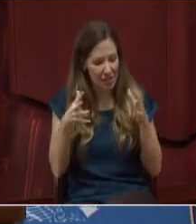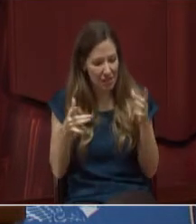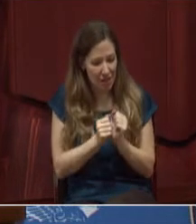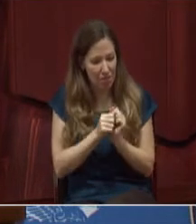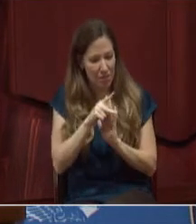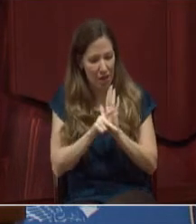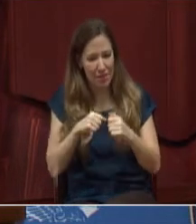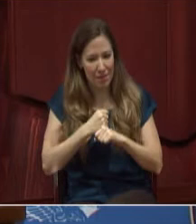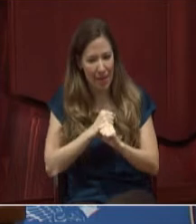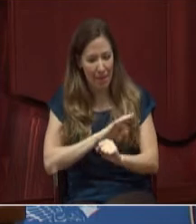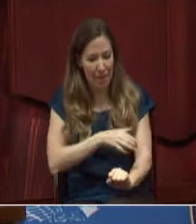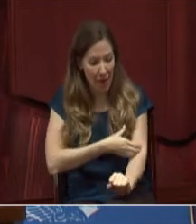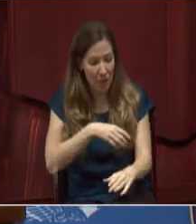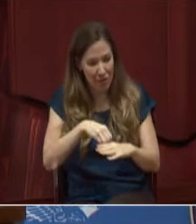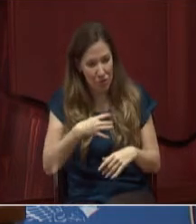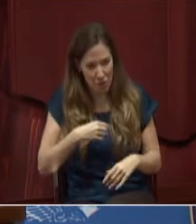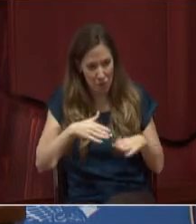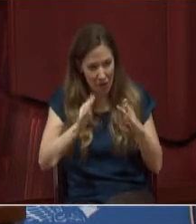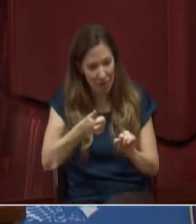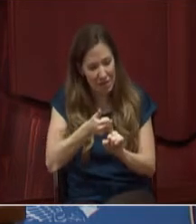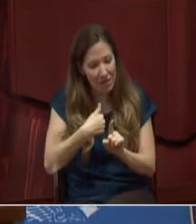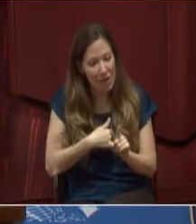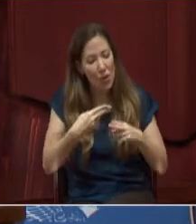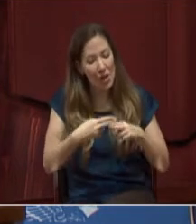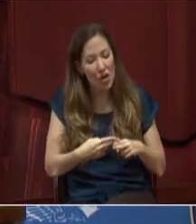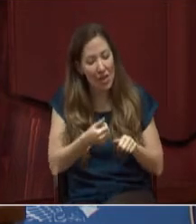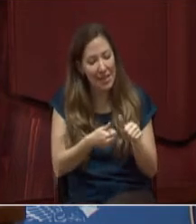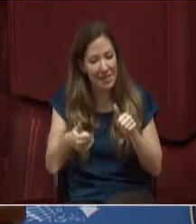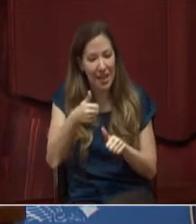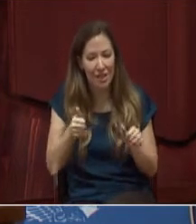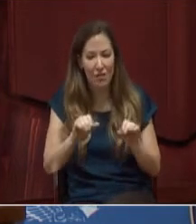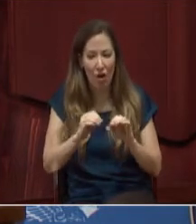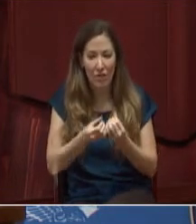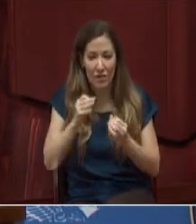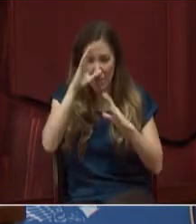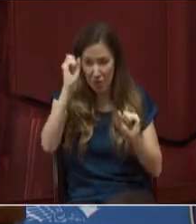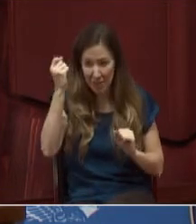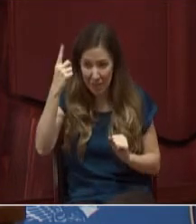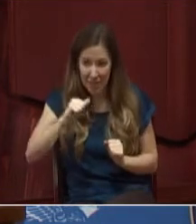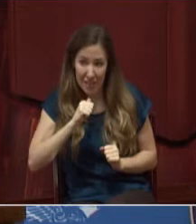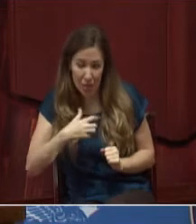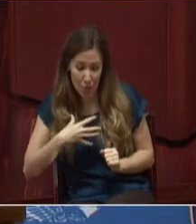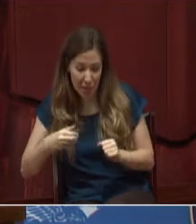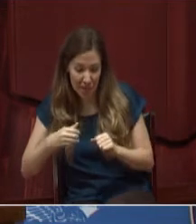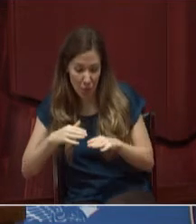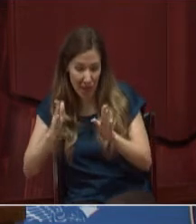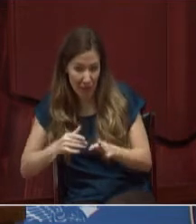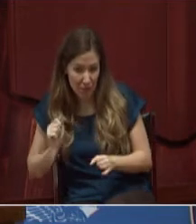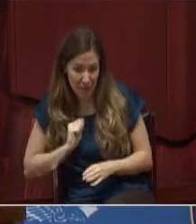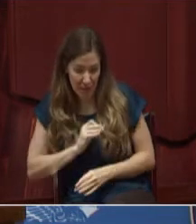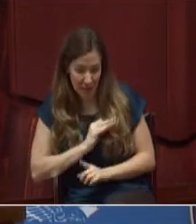power into the White House itself. And we call it the Executive Office of the President because it wasn't the White House staff. These are separately